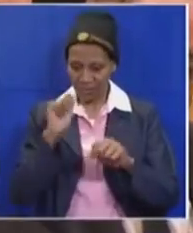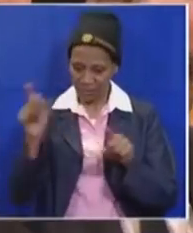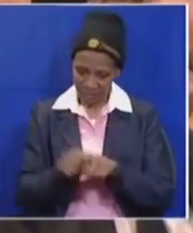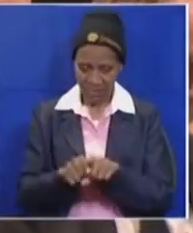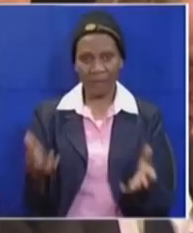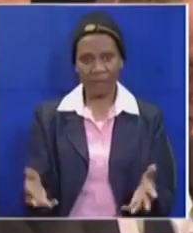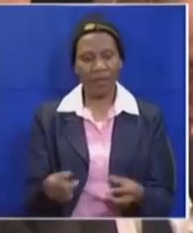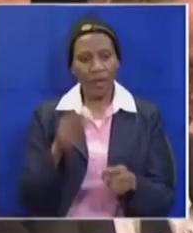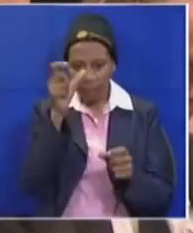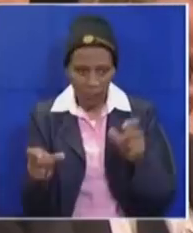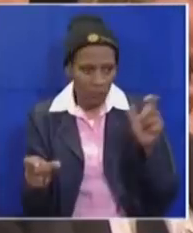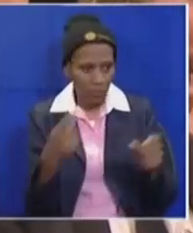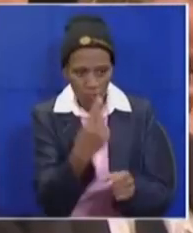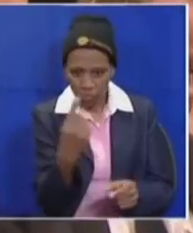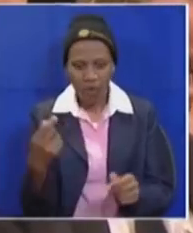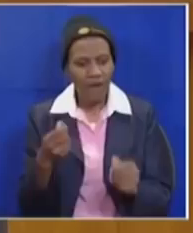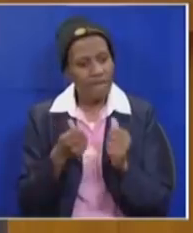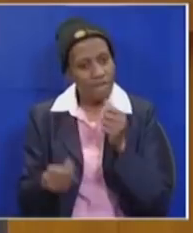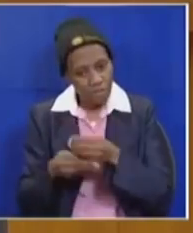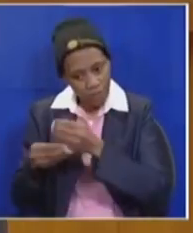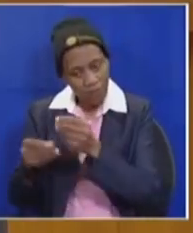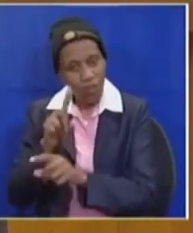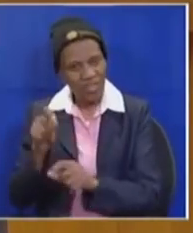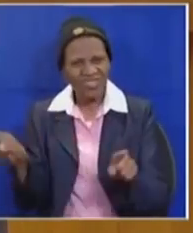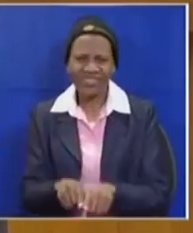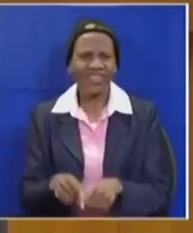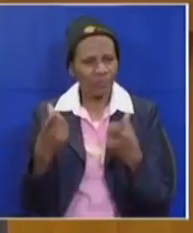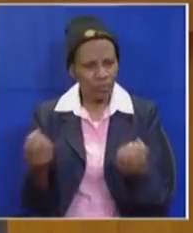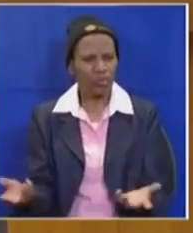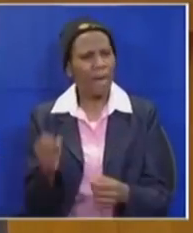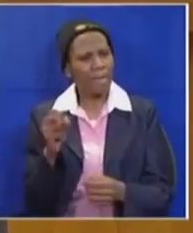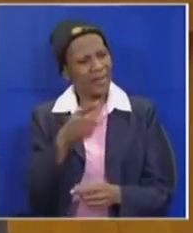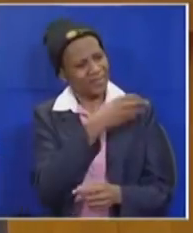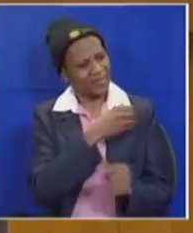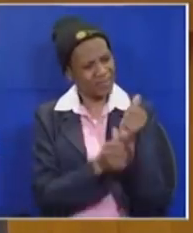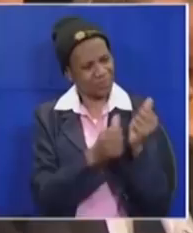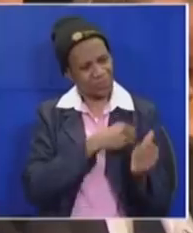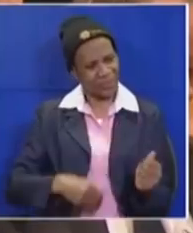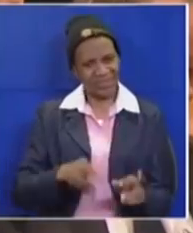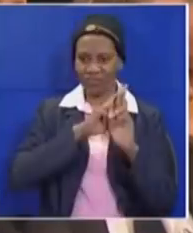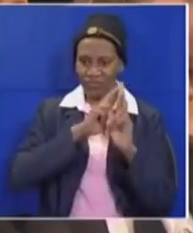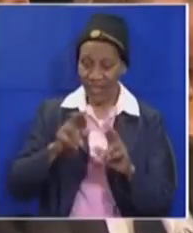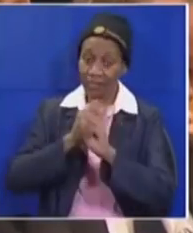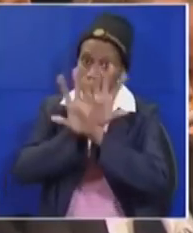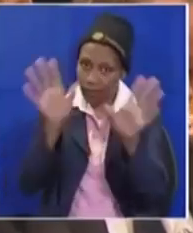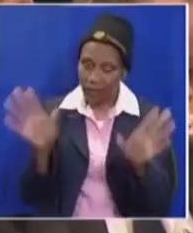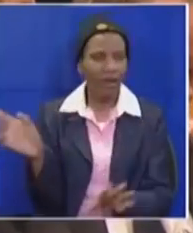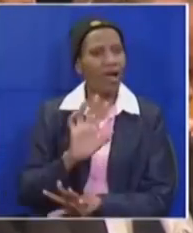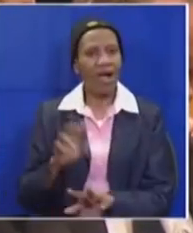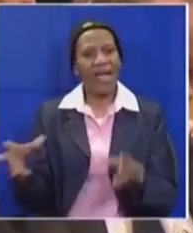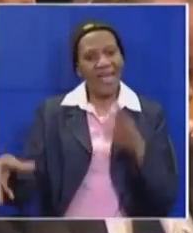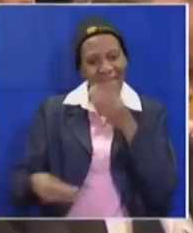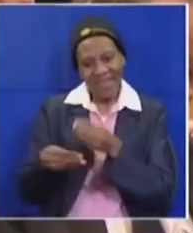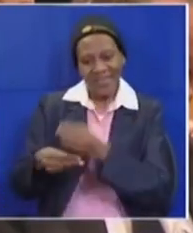to everybody who had their follow-up, he came nowhere near answering. He gave responses. There's a difference between a response and